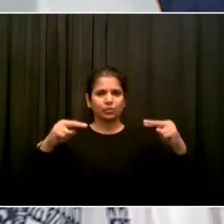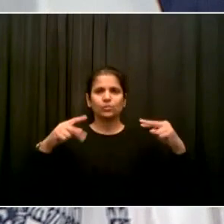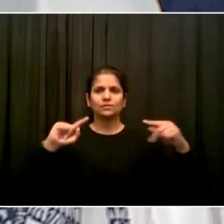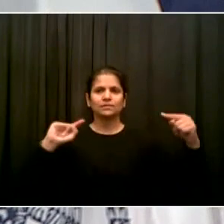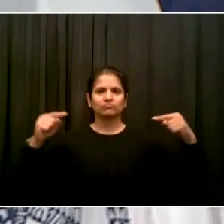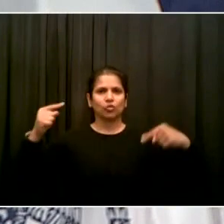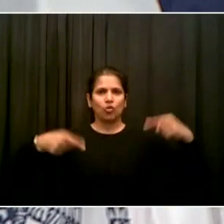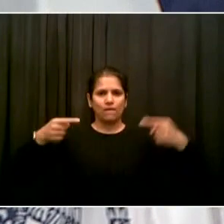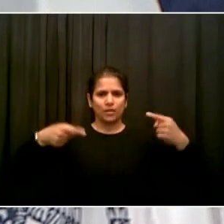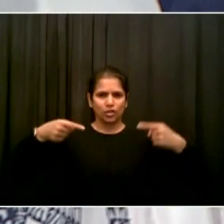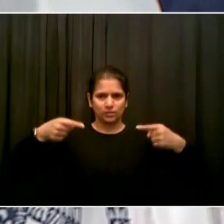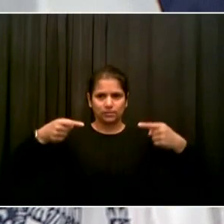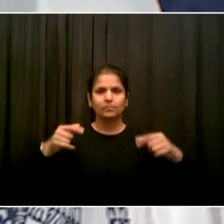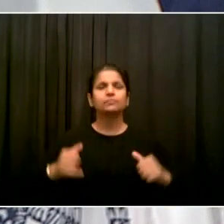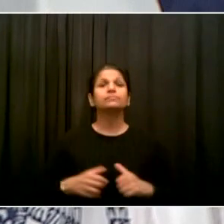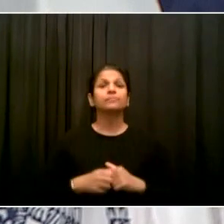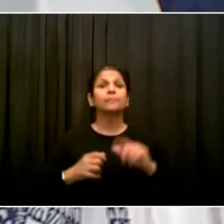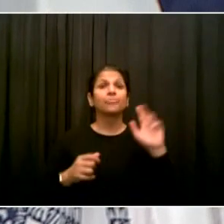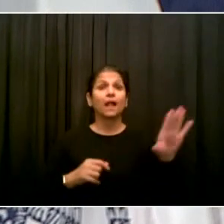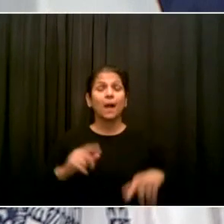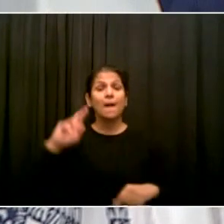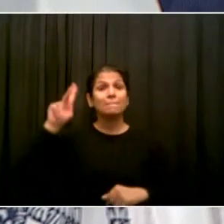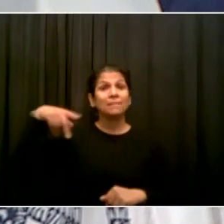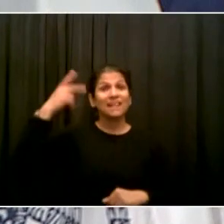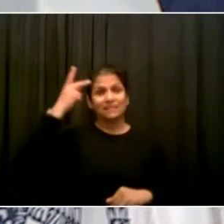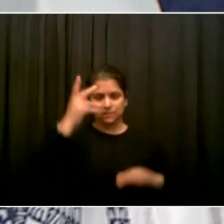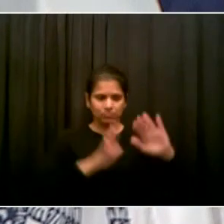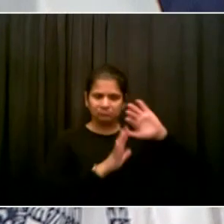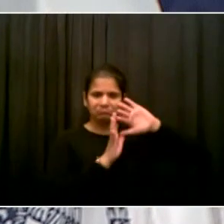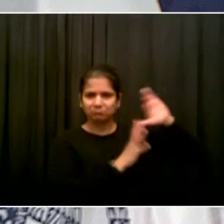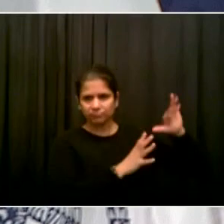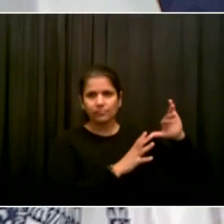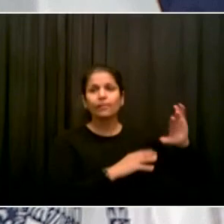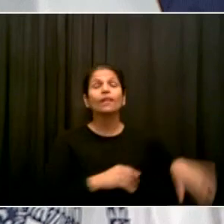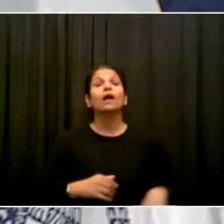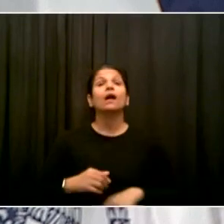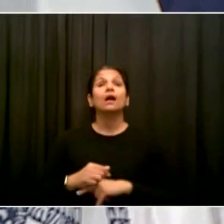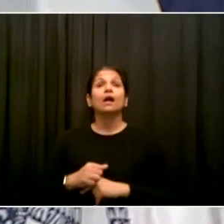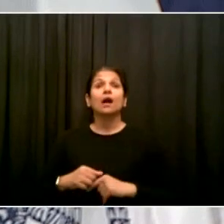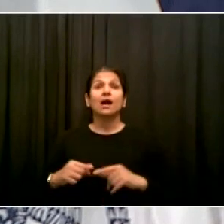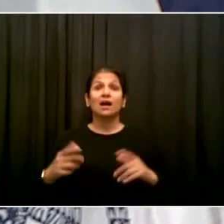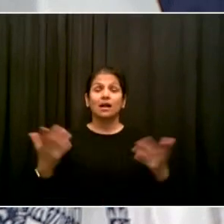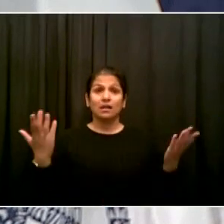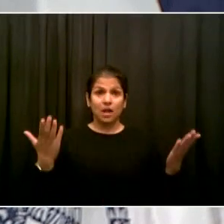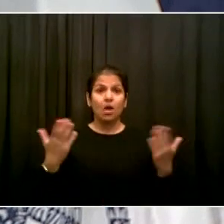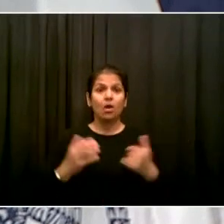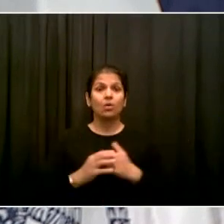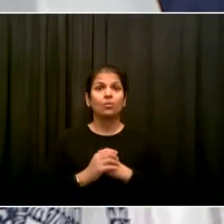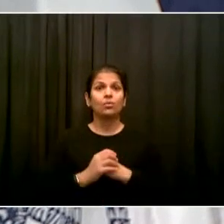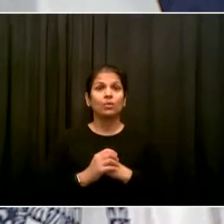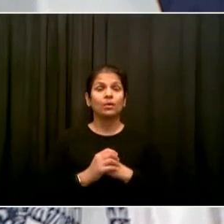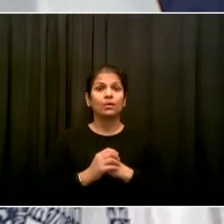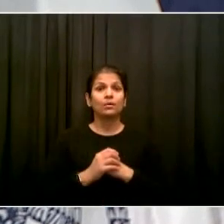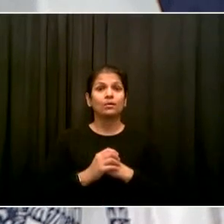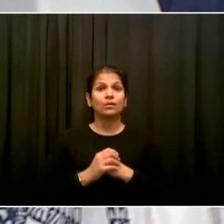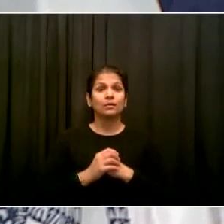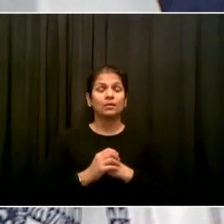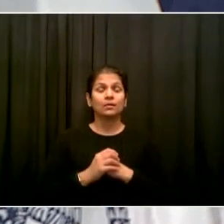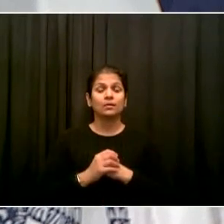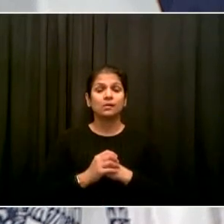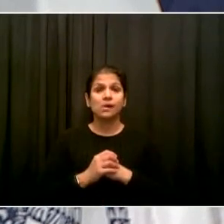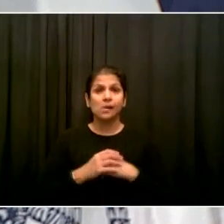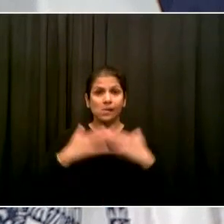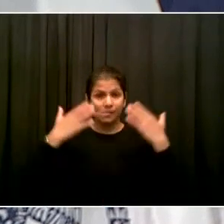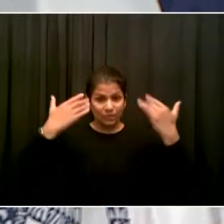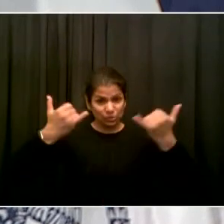the politicization of the issue for a moment. I think there is a understandable tension here between sort of the